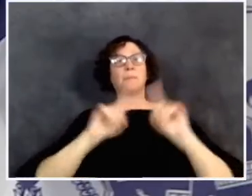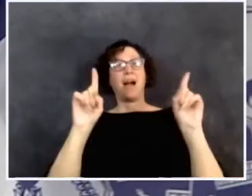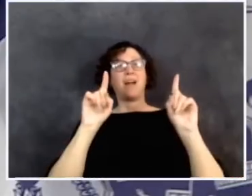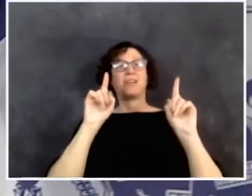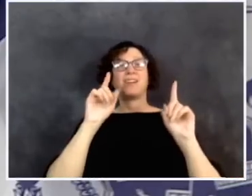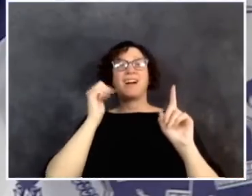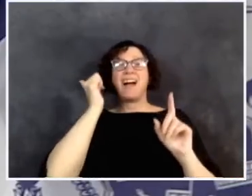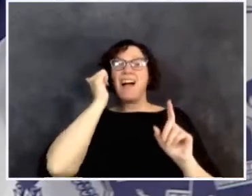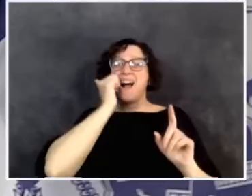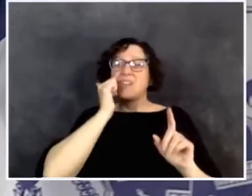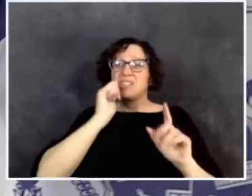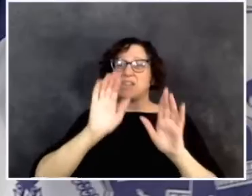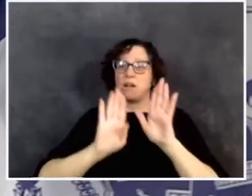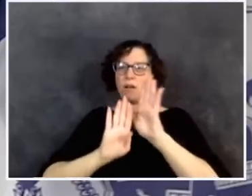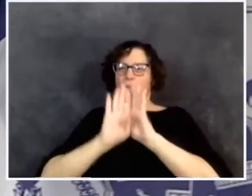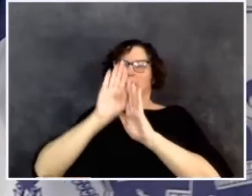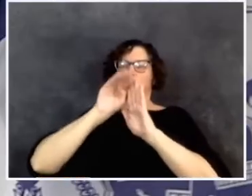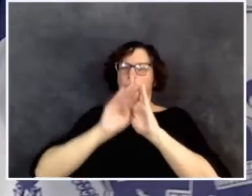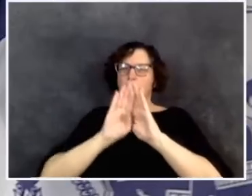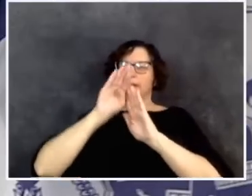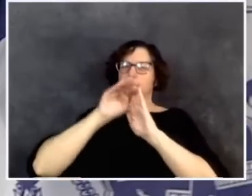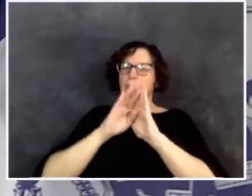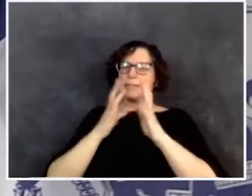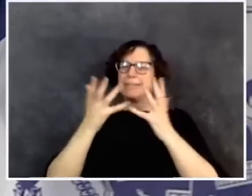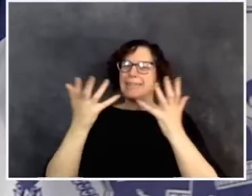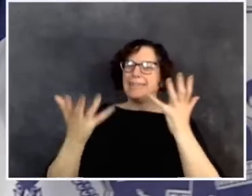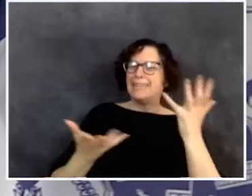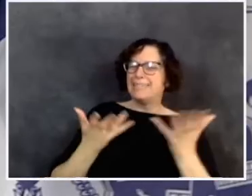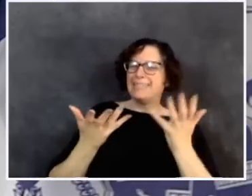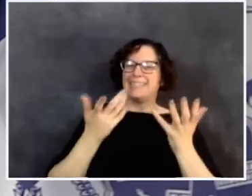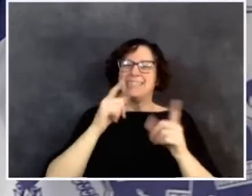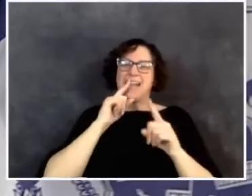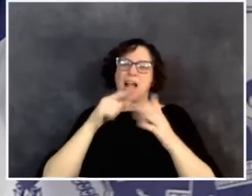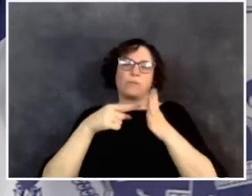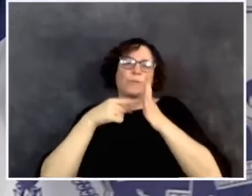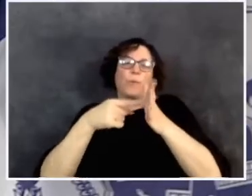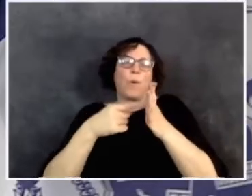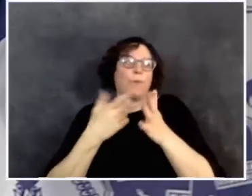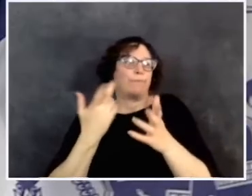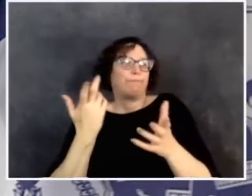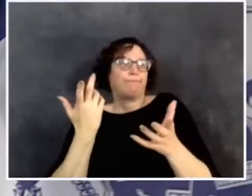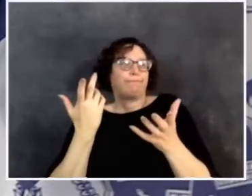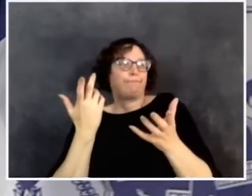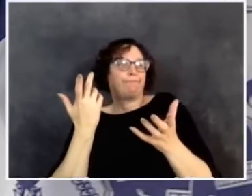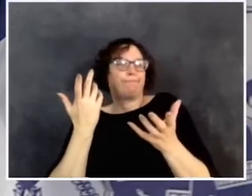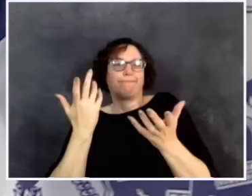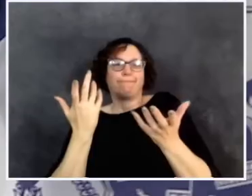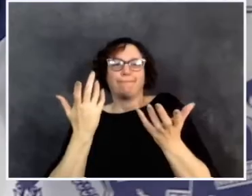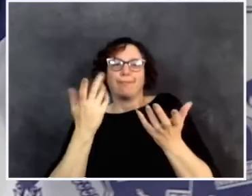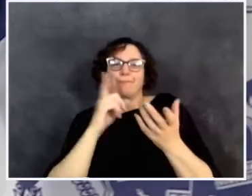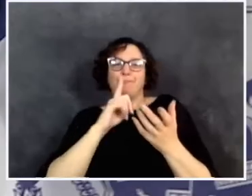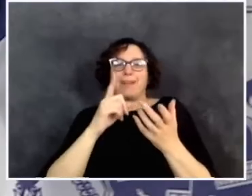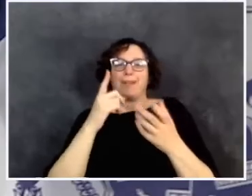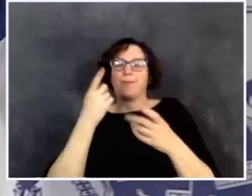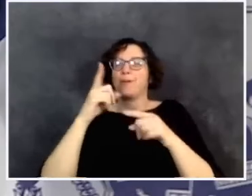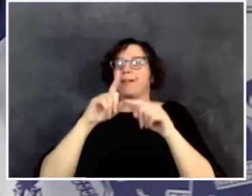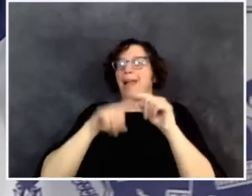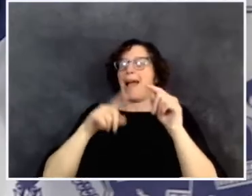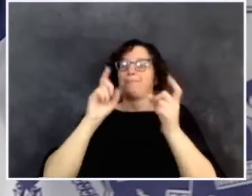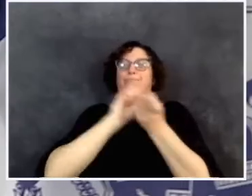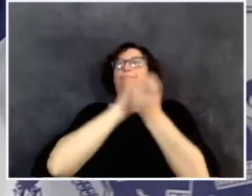yesterday, again, we had a mixed bag, but 3 of the 4 indicators went in the right direction, and the one that went up only went up by a little